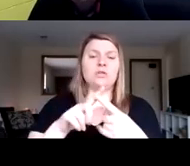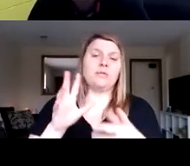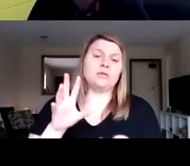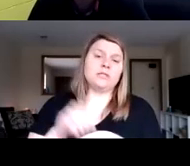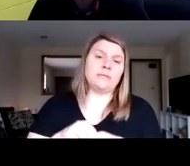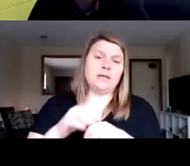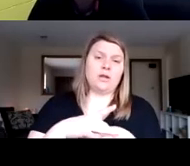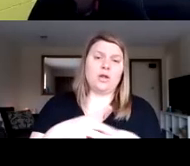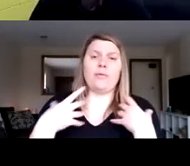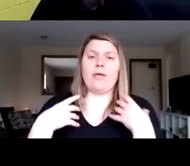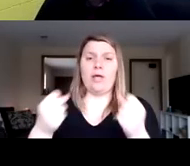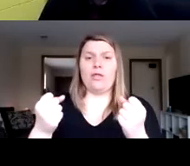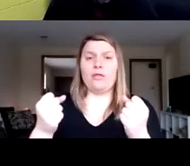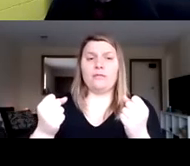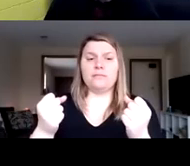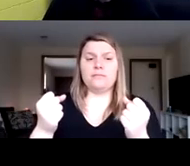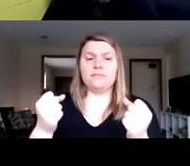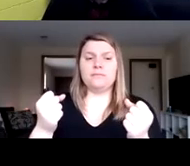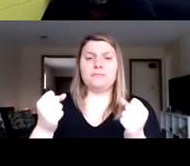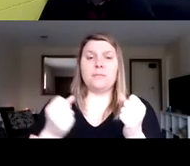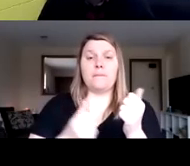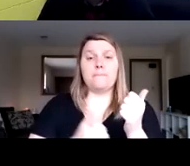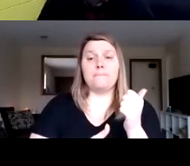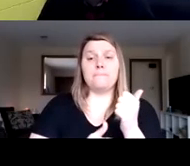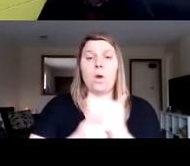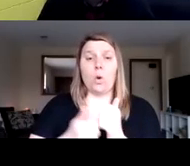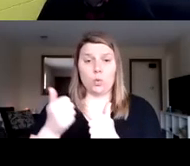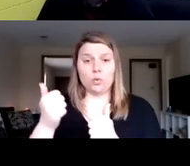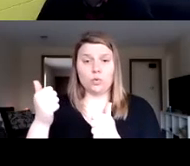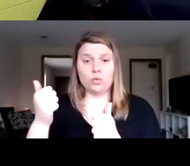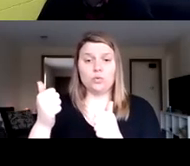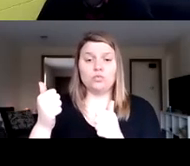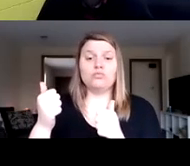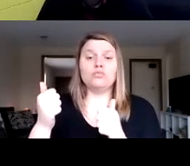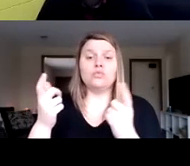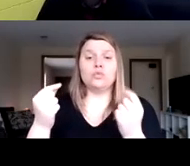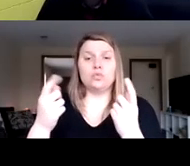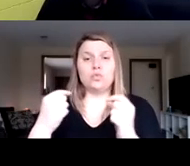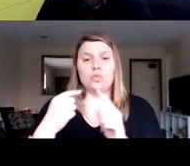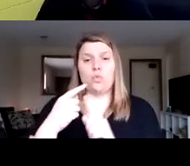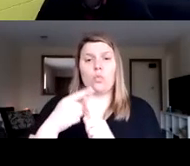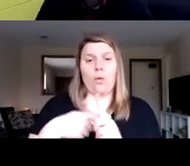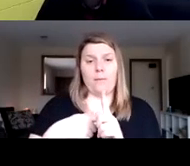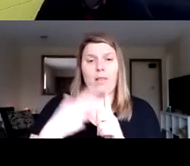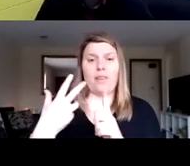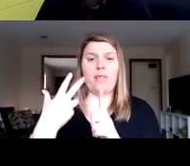Track. And the majority of those that did ended up doing 1 month